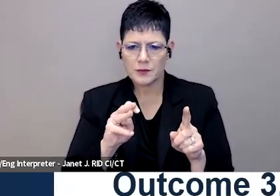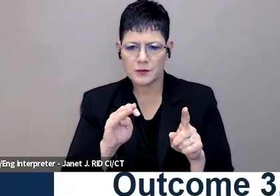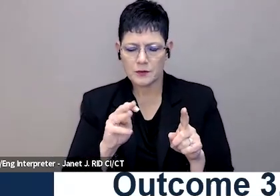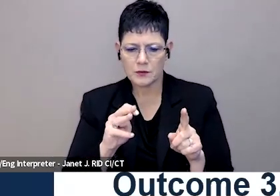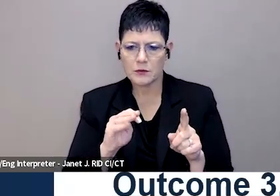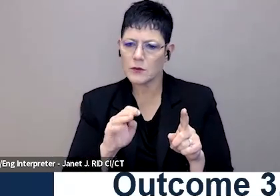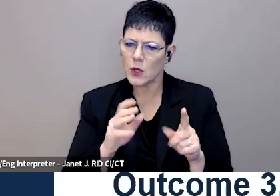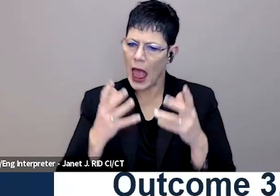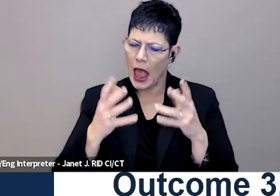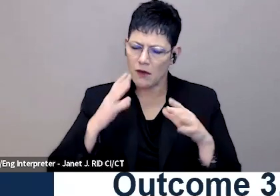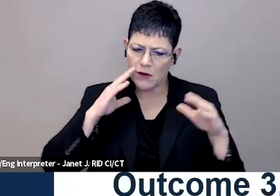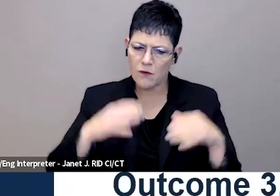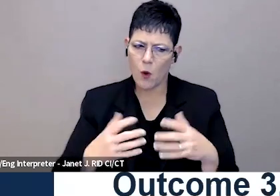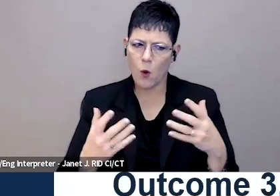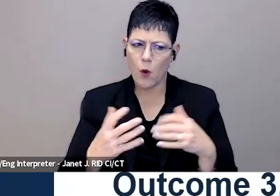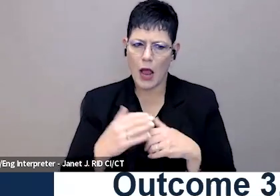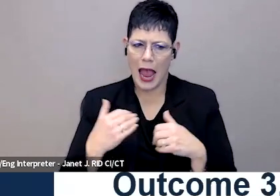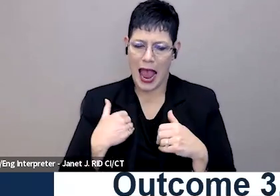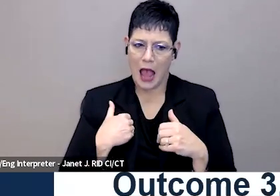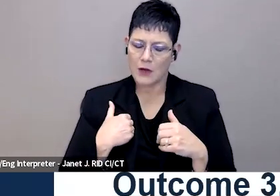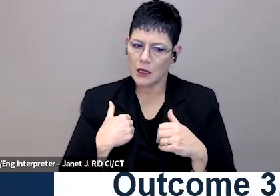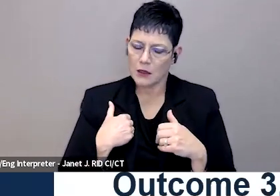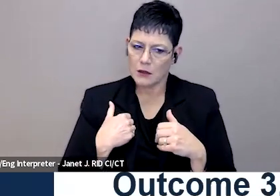quite a focus on having an agile,